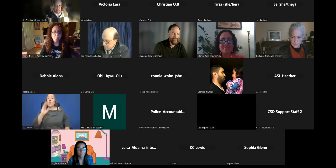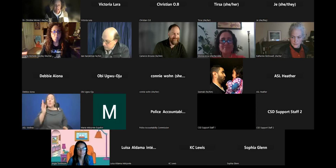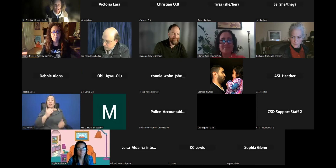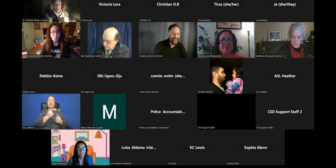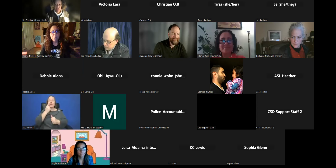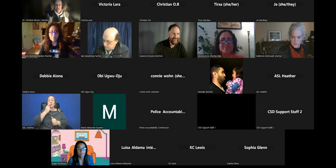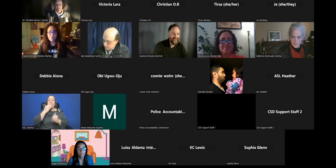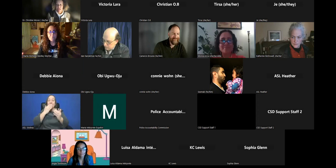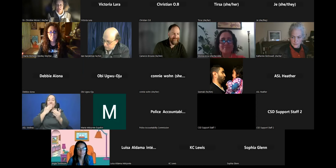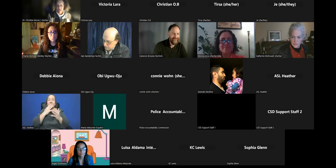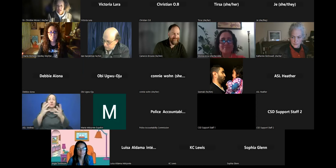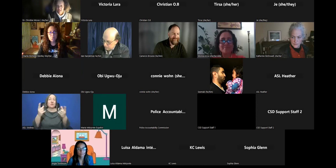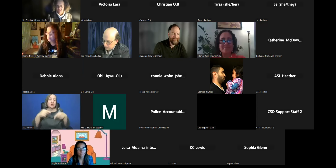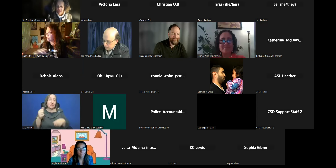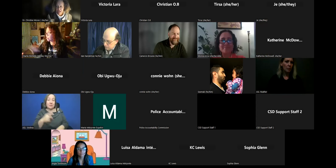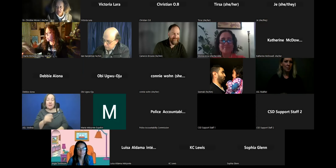back.